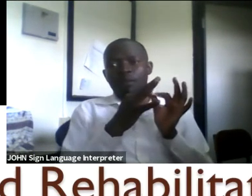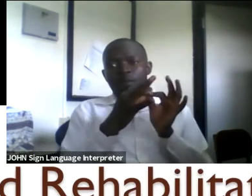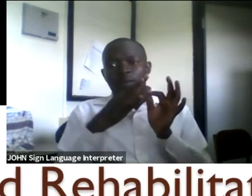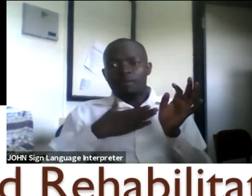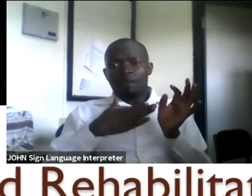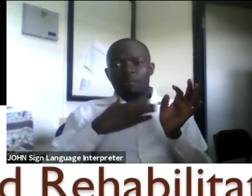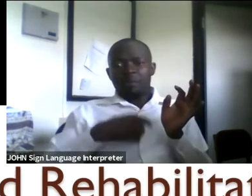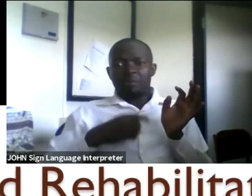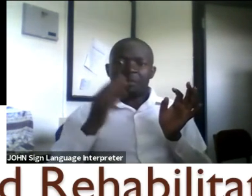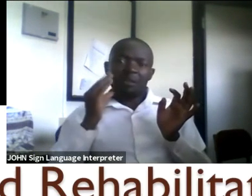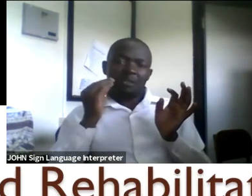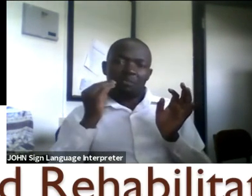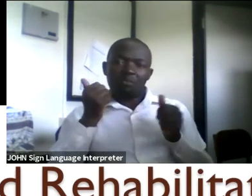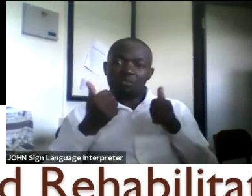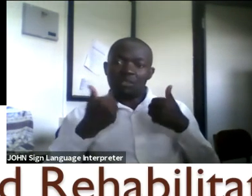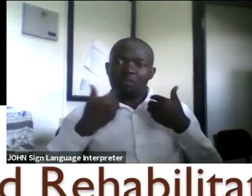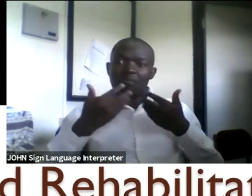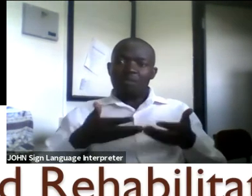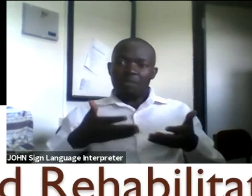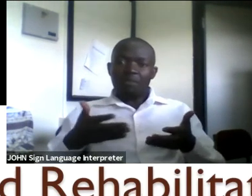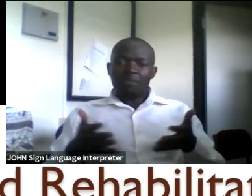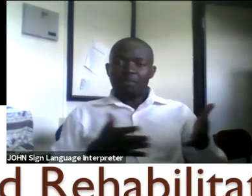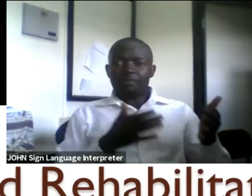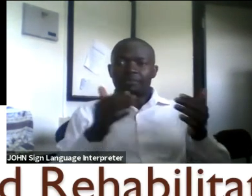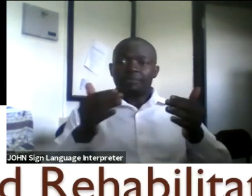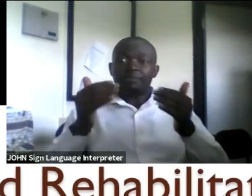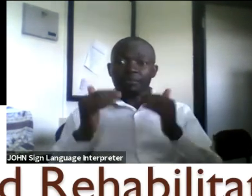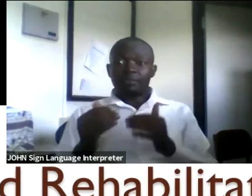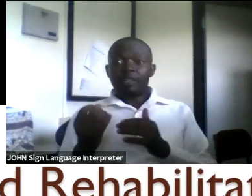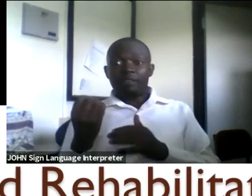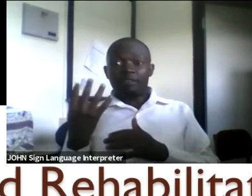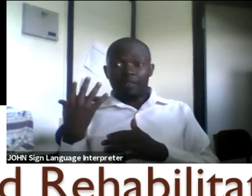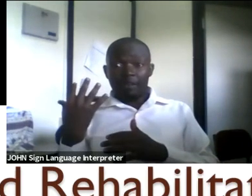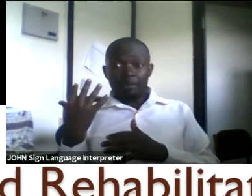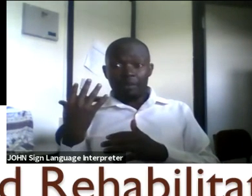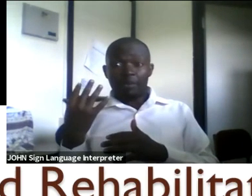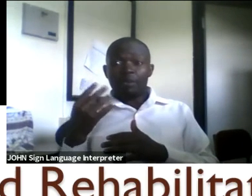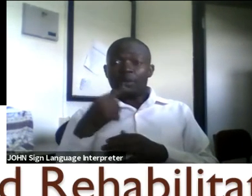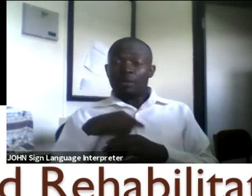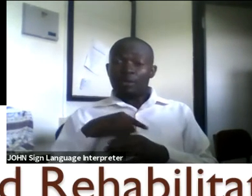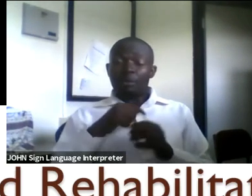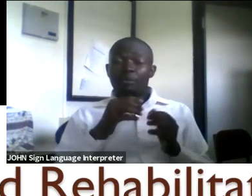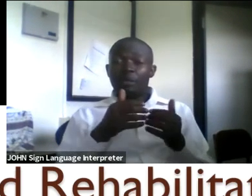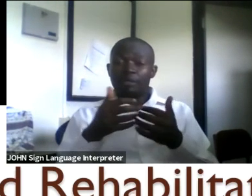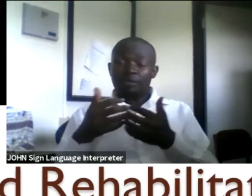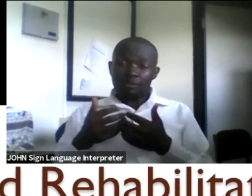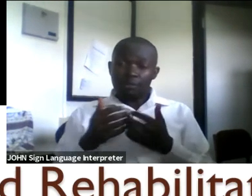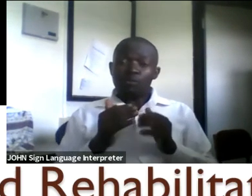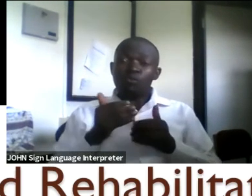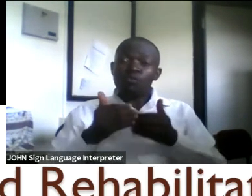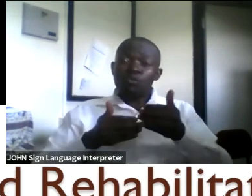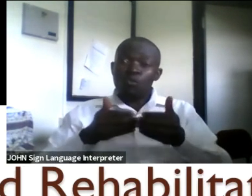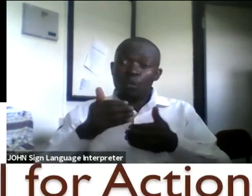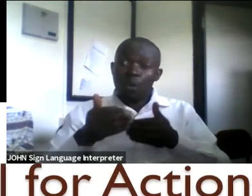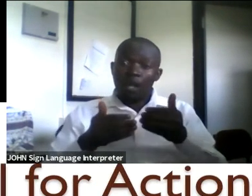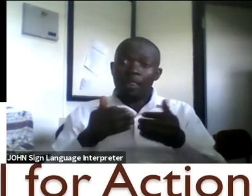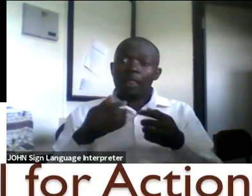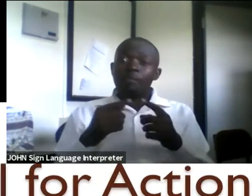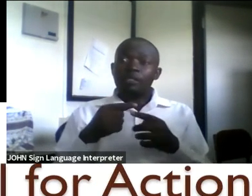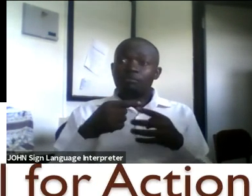is available. Next slide, please. Moving forward, actually, we have put together the asks, but those asks will